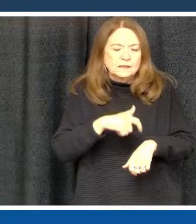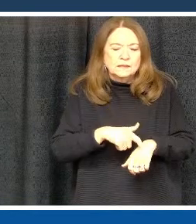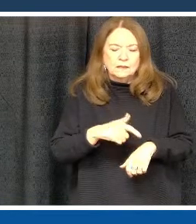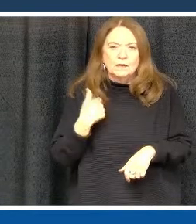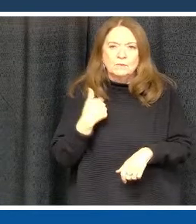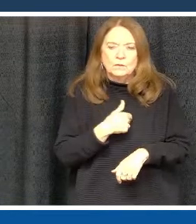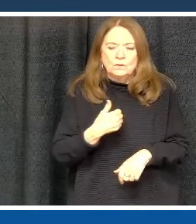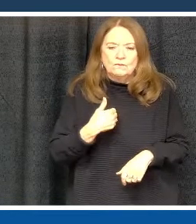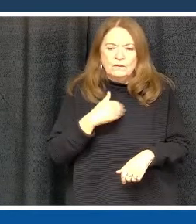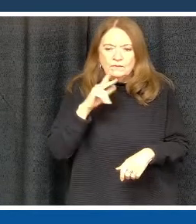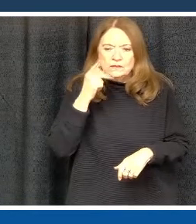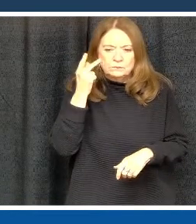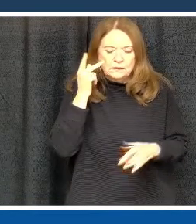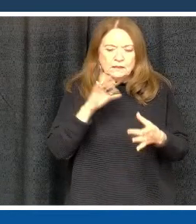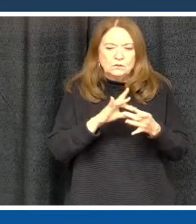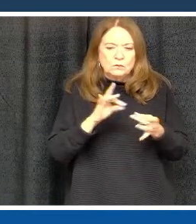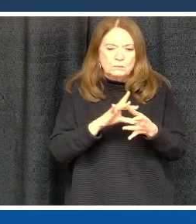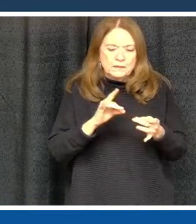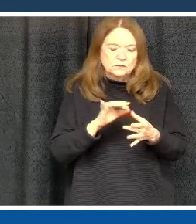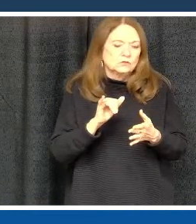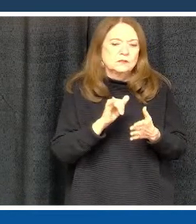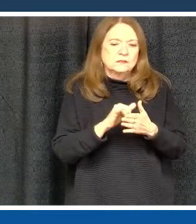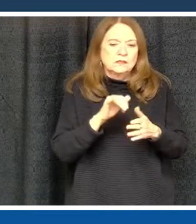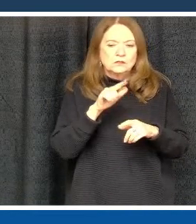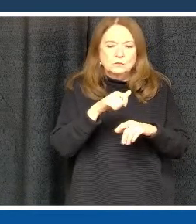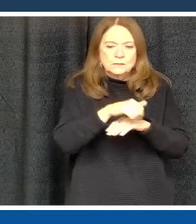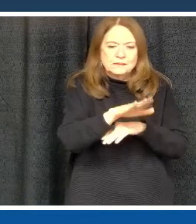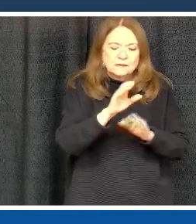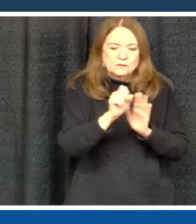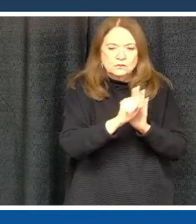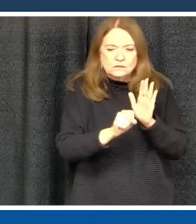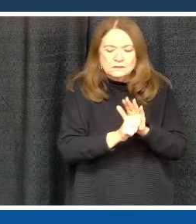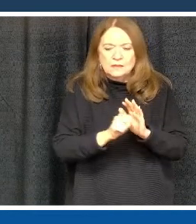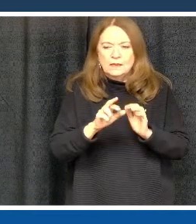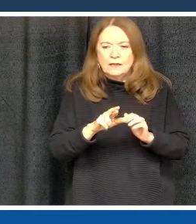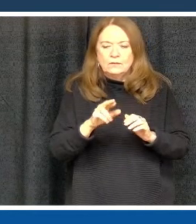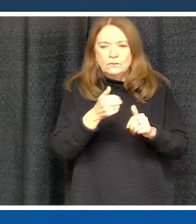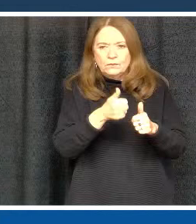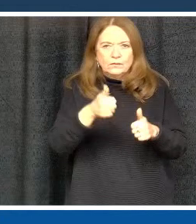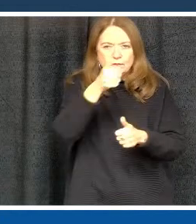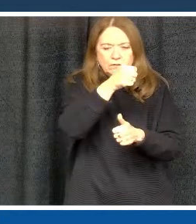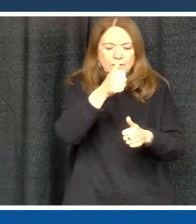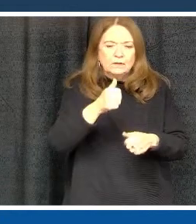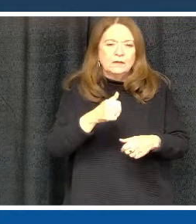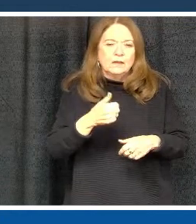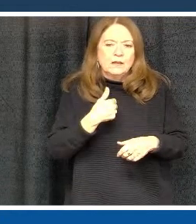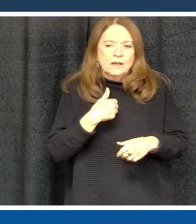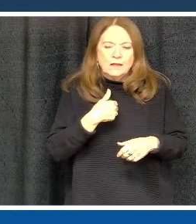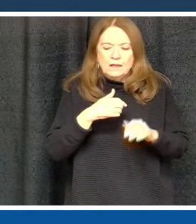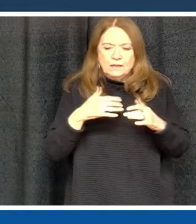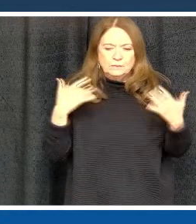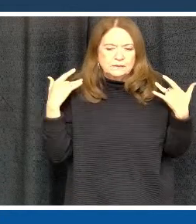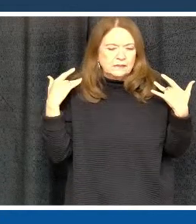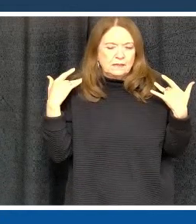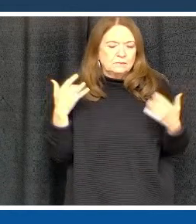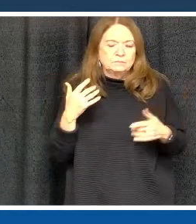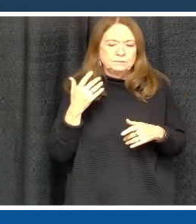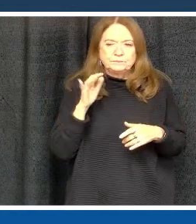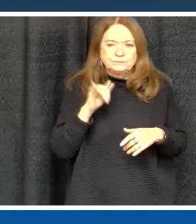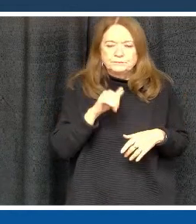these political messages that are to be sent to the state or higher up, I abstain from them.